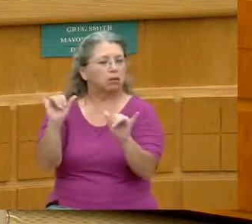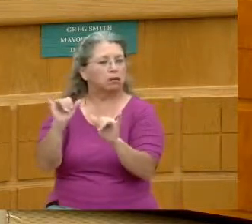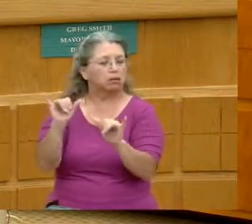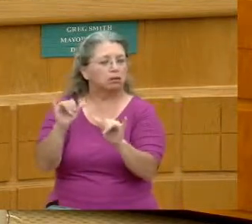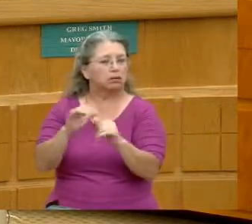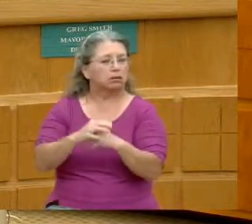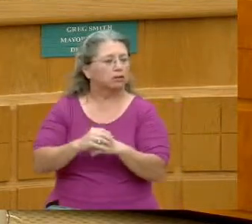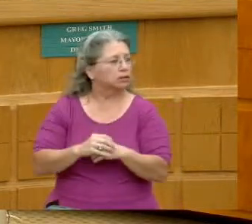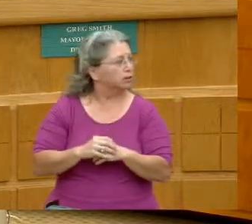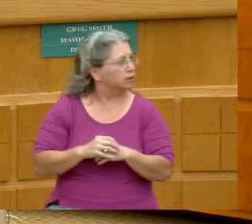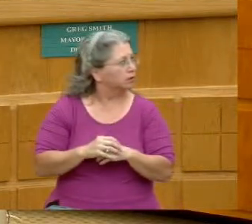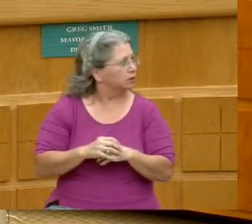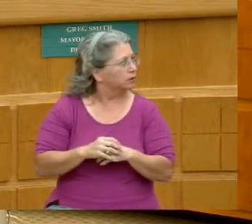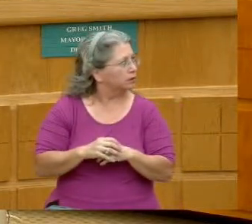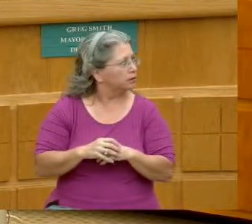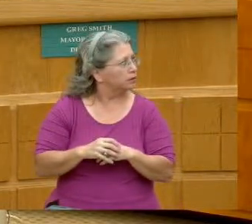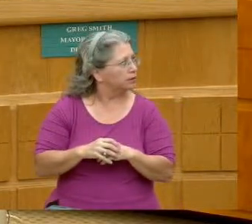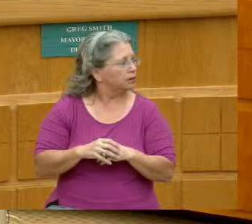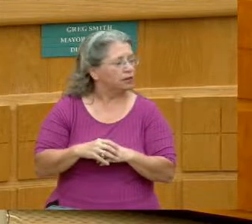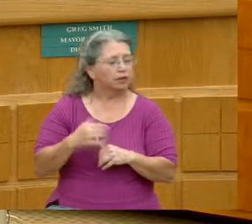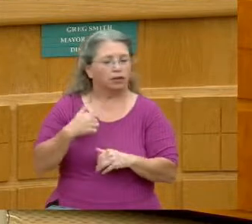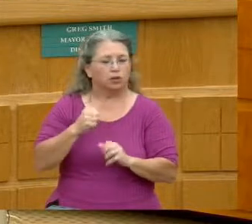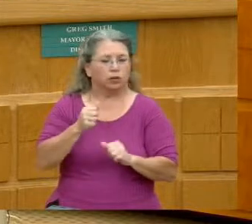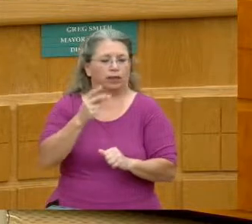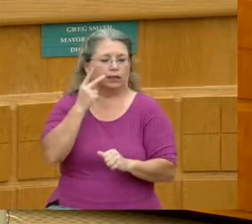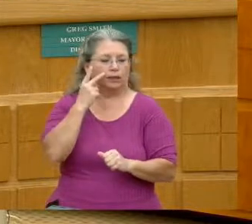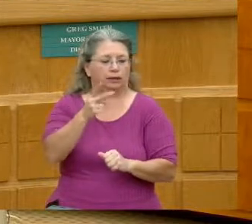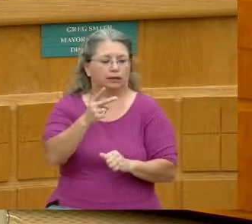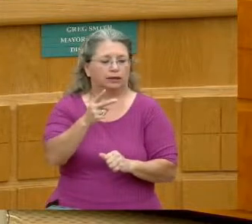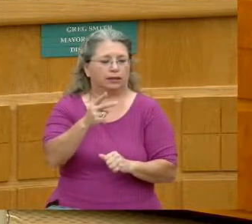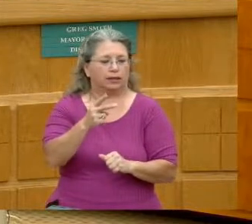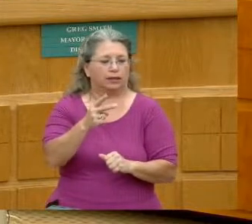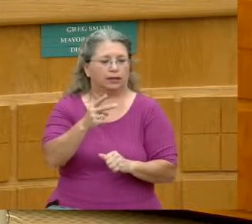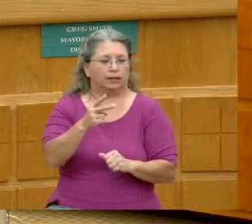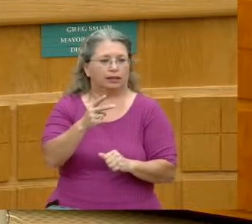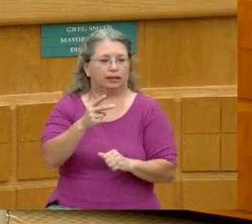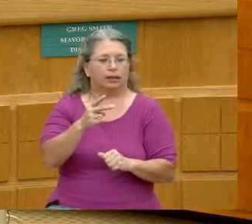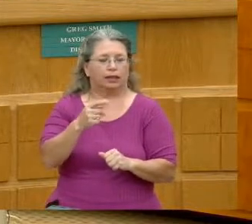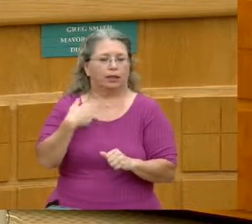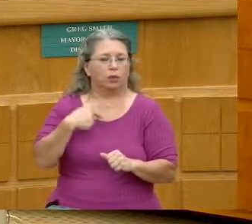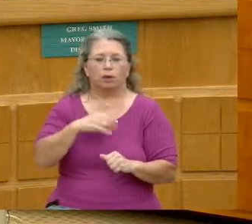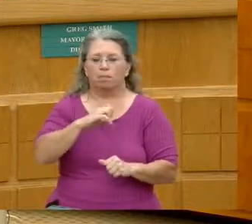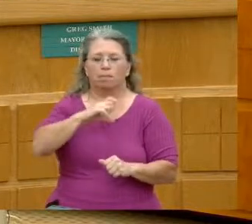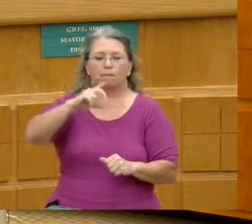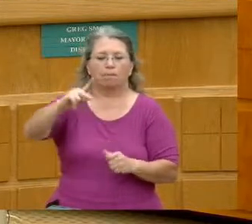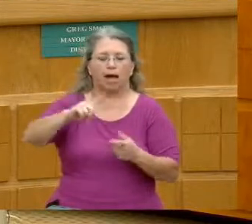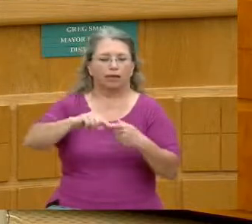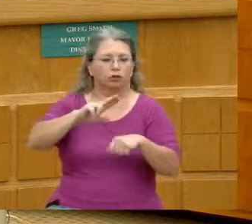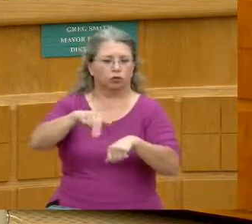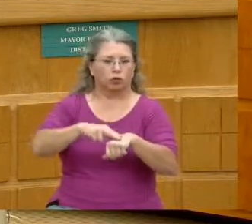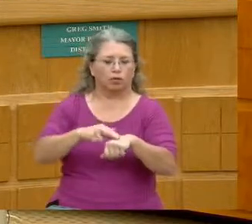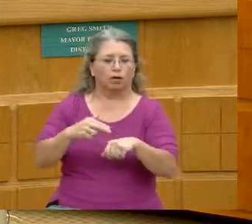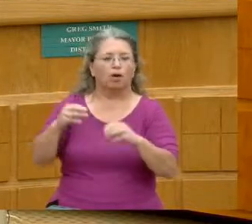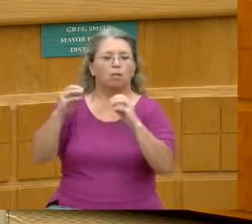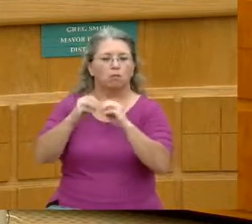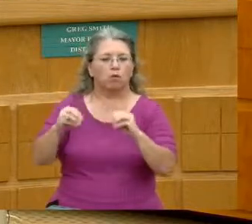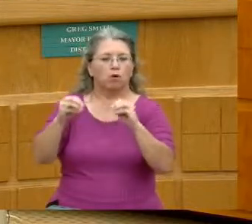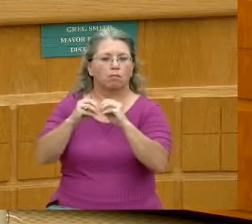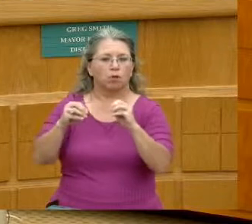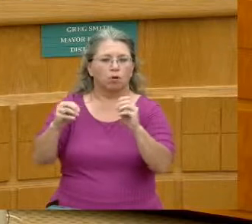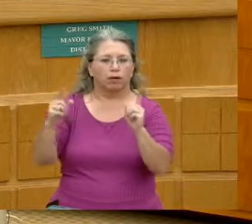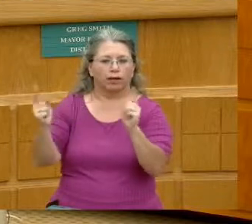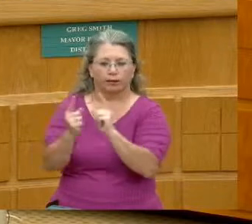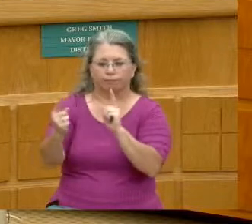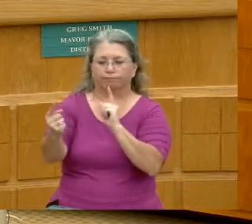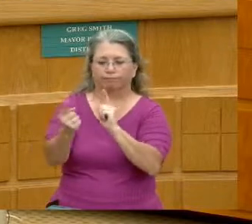7. So what you can see is that we've gotten all the way back to a normal pattern where there's more encounters happening on average